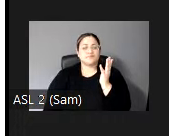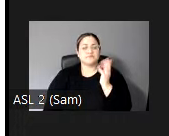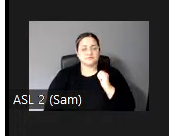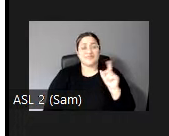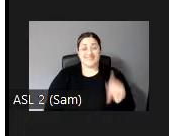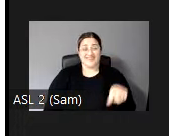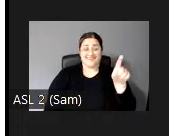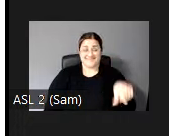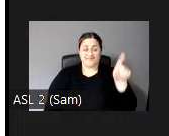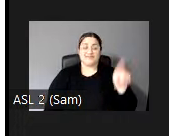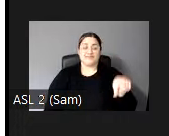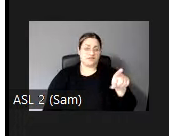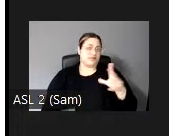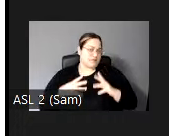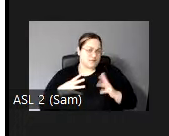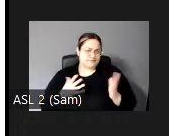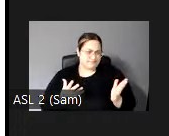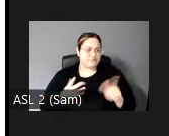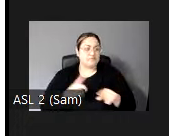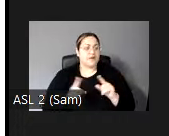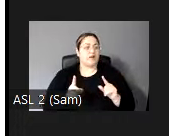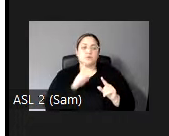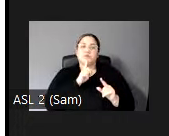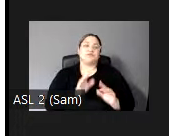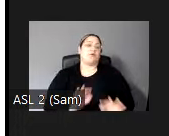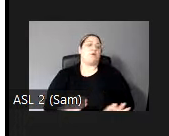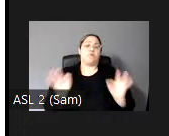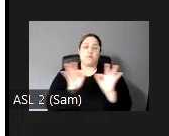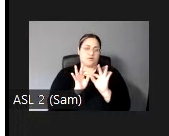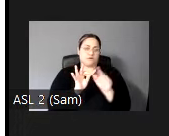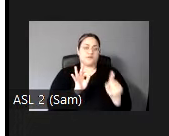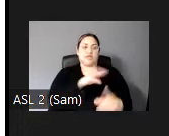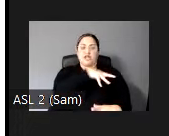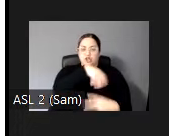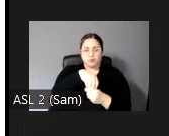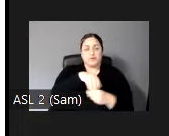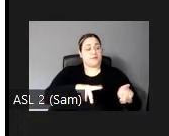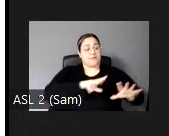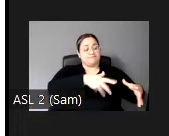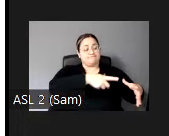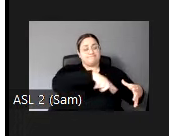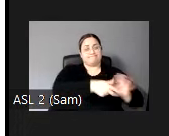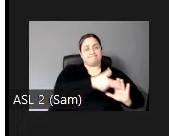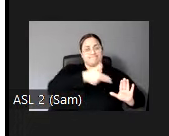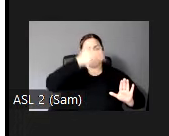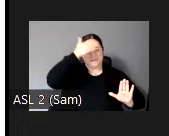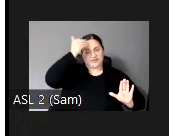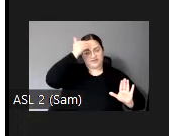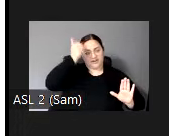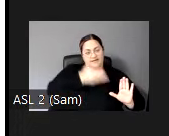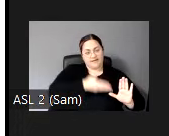which is fine, but they all have to be related to dementia, and we can't be looking at solutions in any